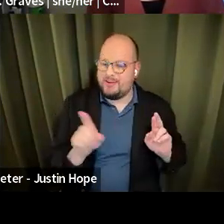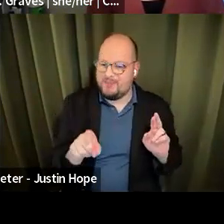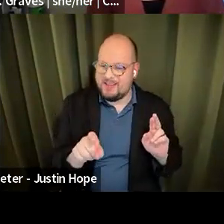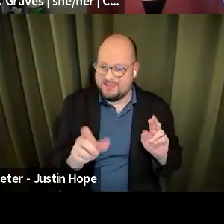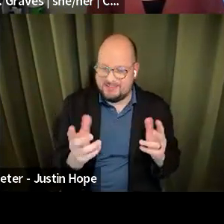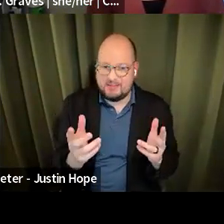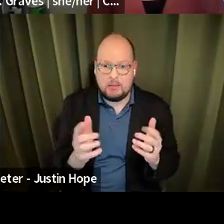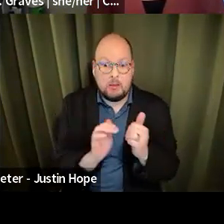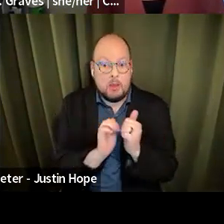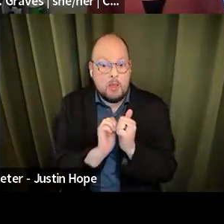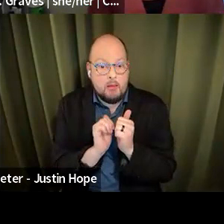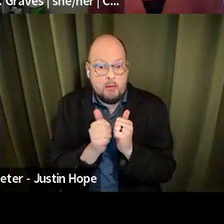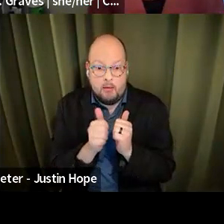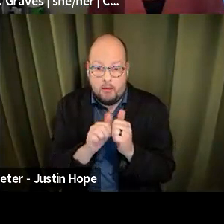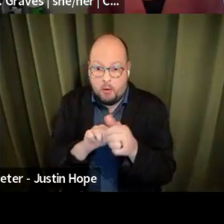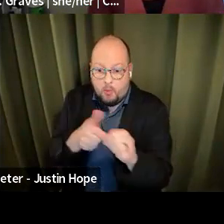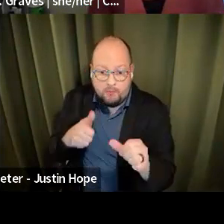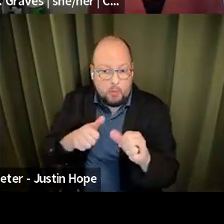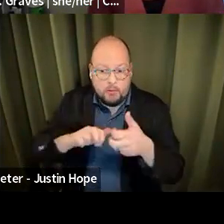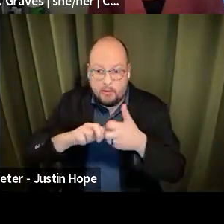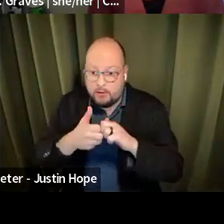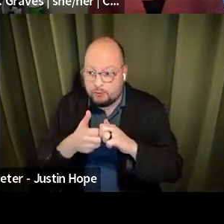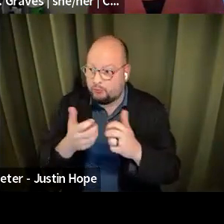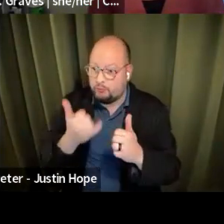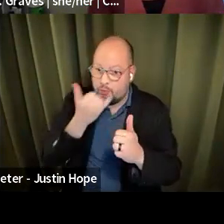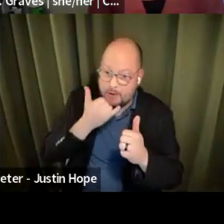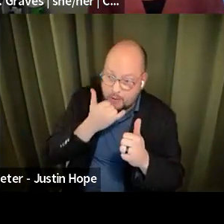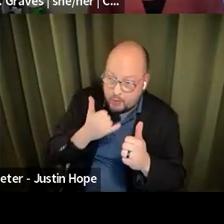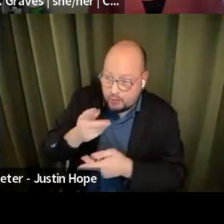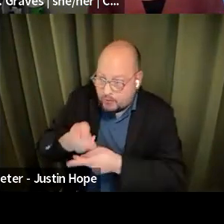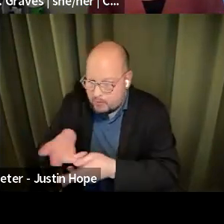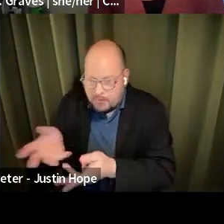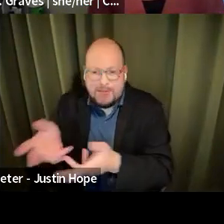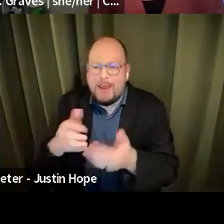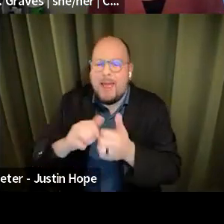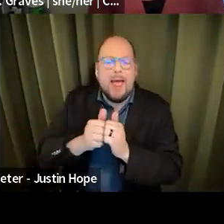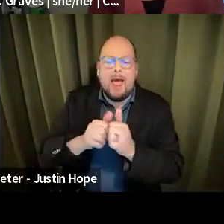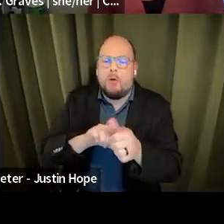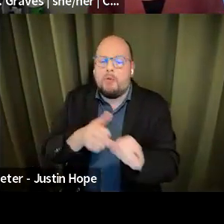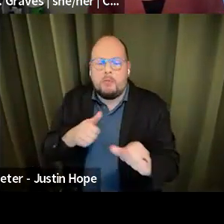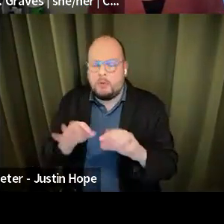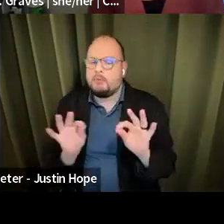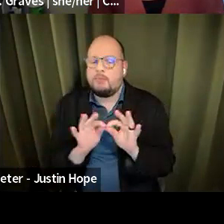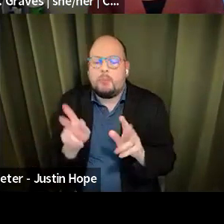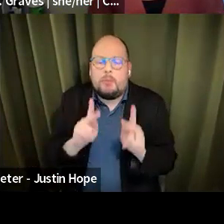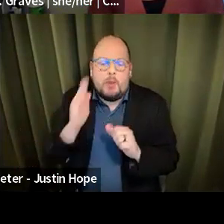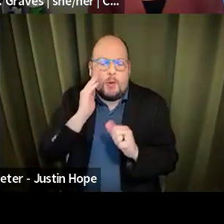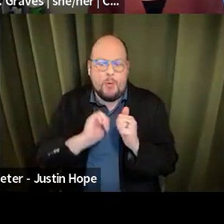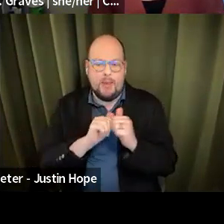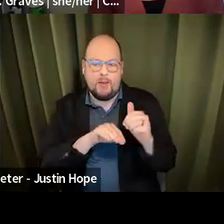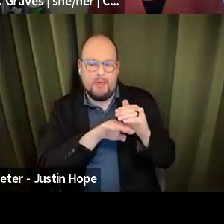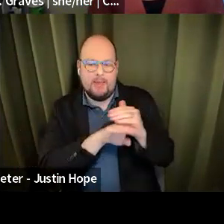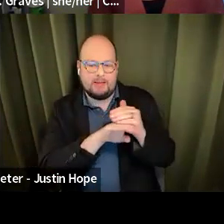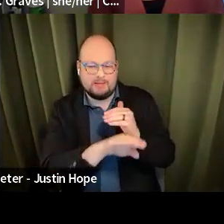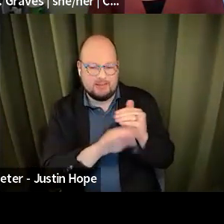prepare and prevent errors and in care is to make sure people know how to access the service. So we also have digital boards throughout our